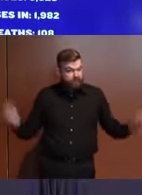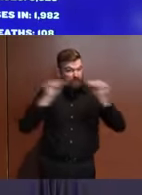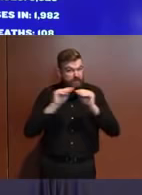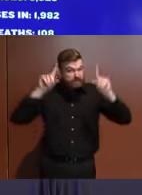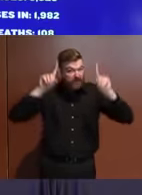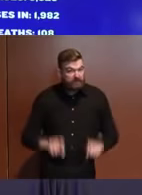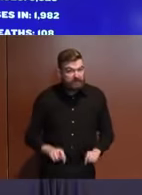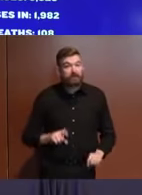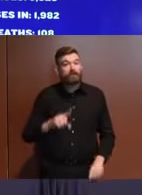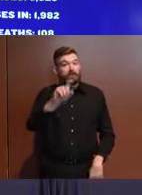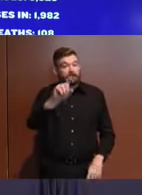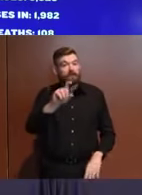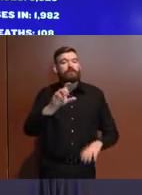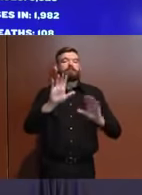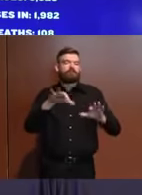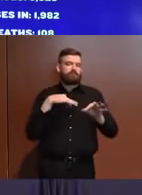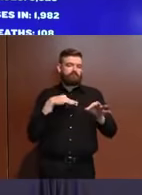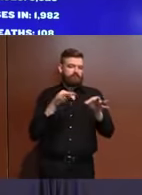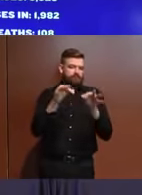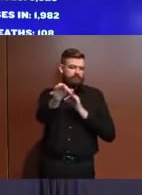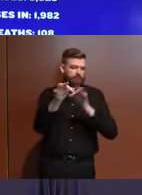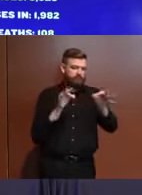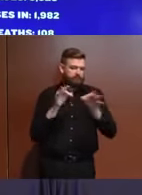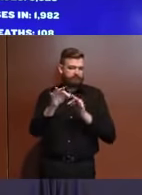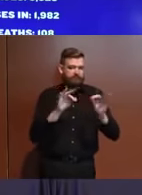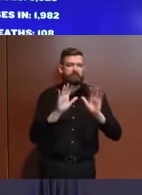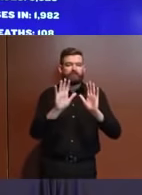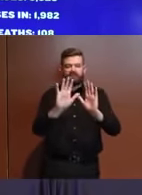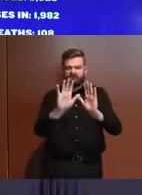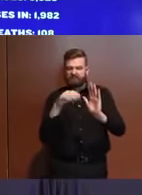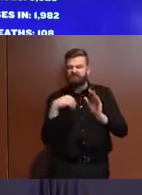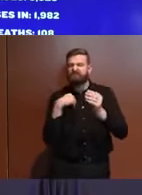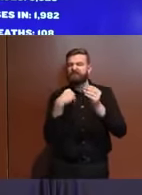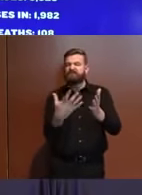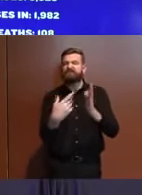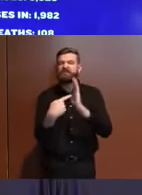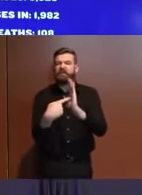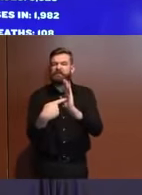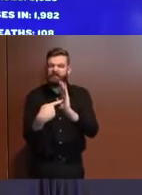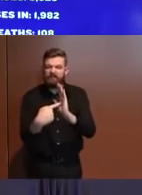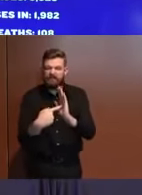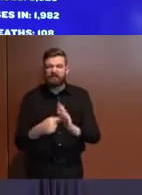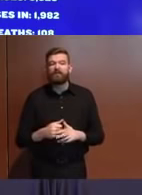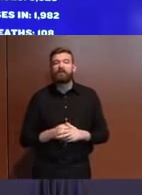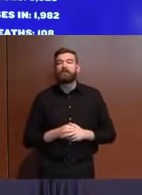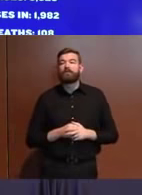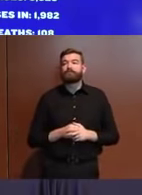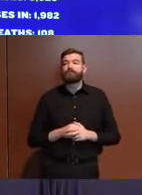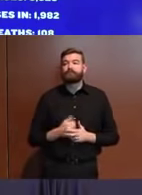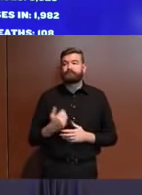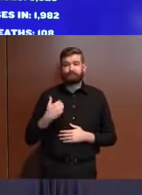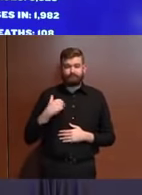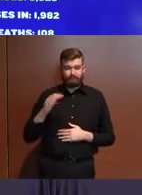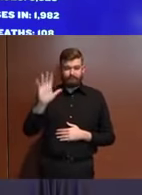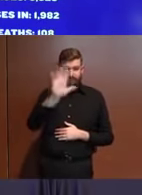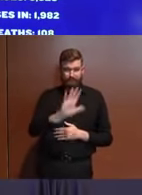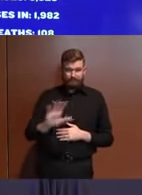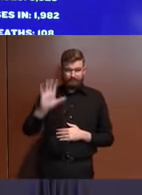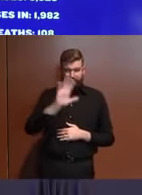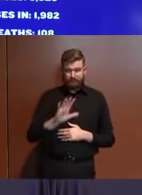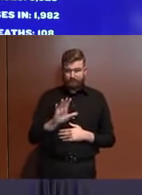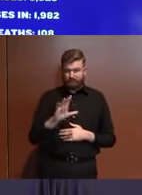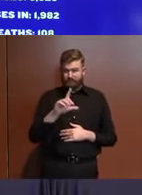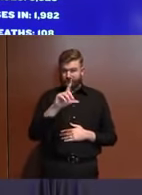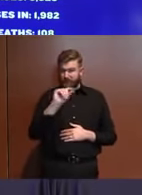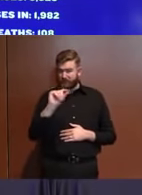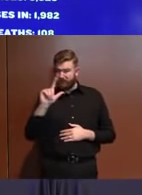state right now in New Jersey. Okay, so as you can see, there's about 20 to 25 different